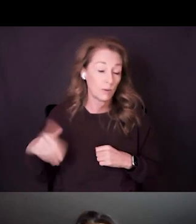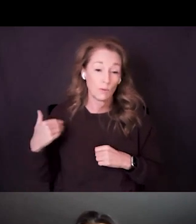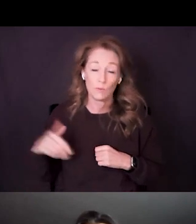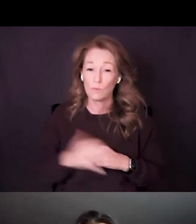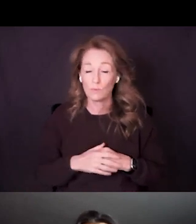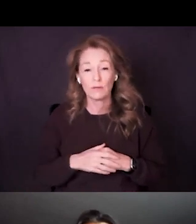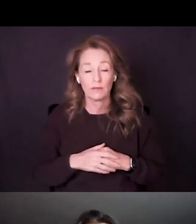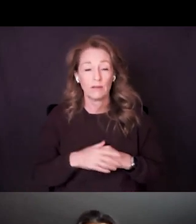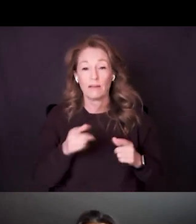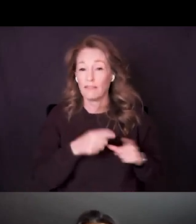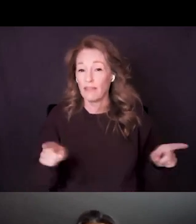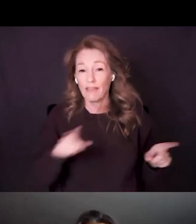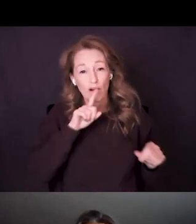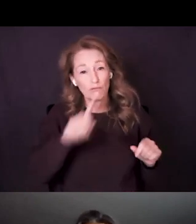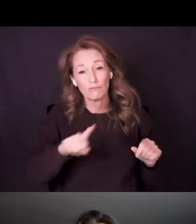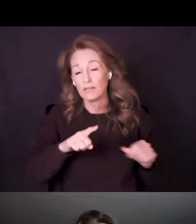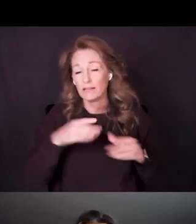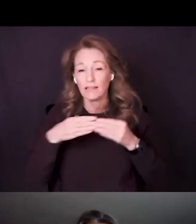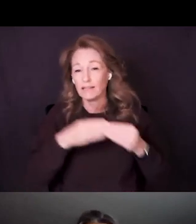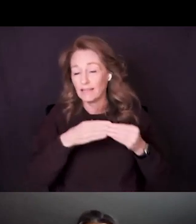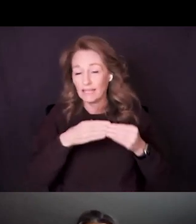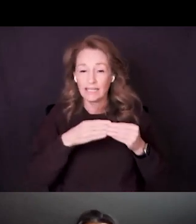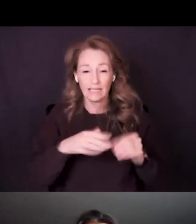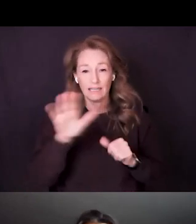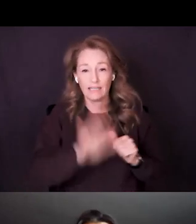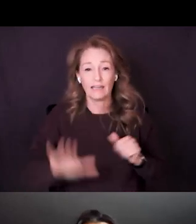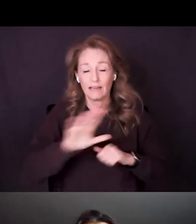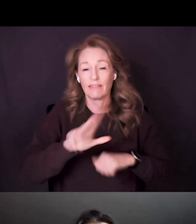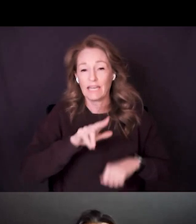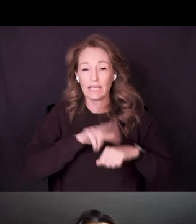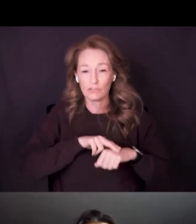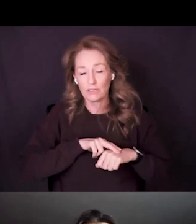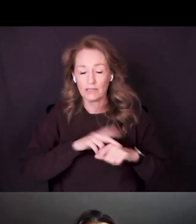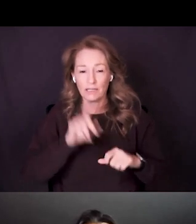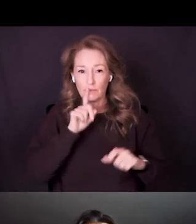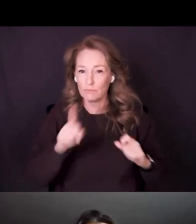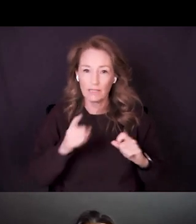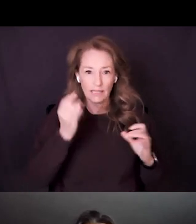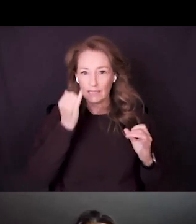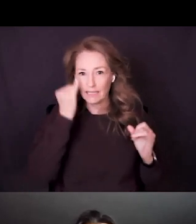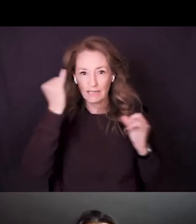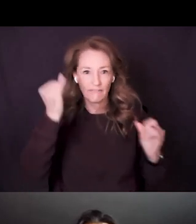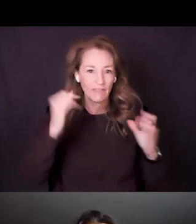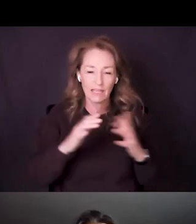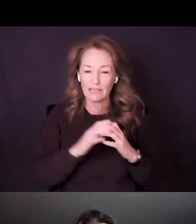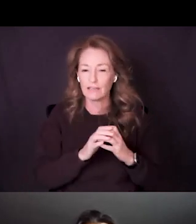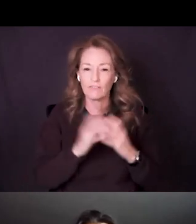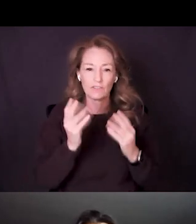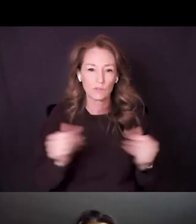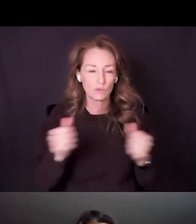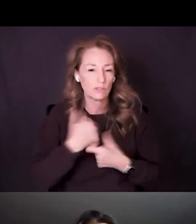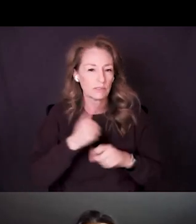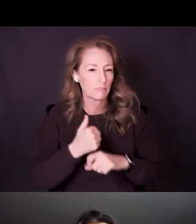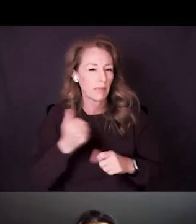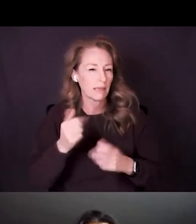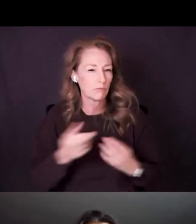are, leading the nation in just innovative solutions on how do we make resources more accessible and